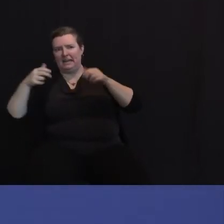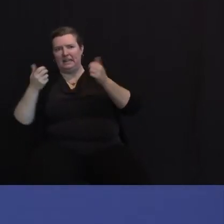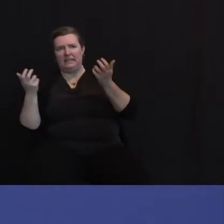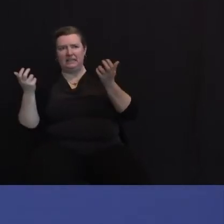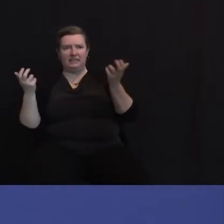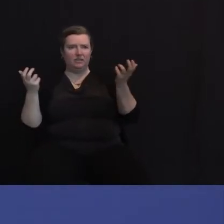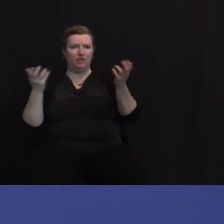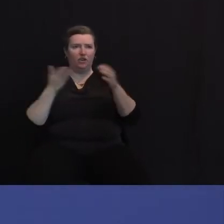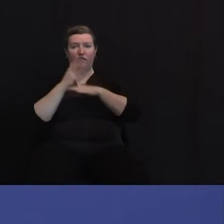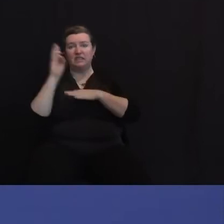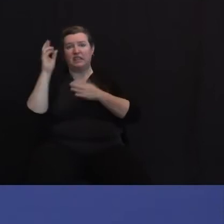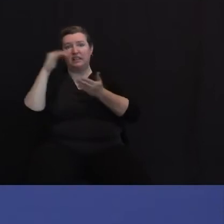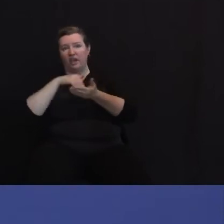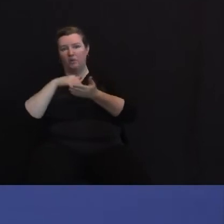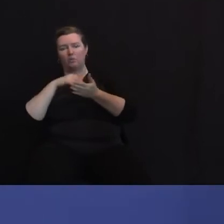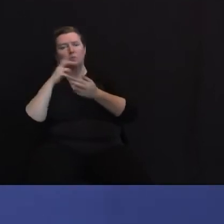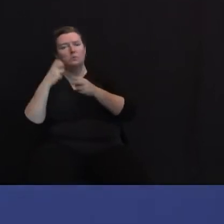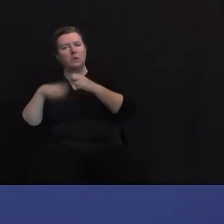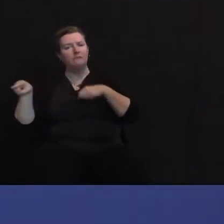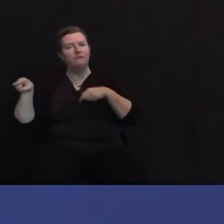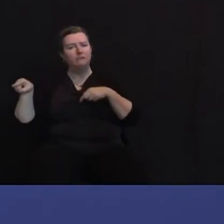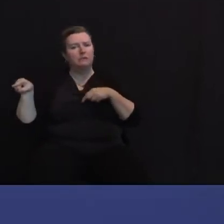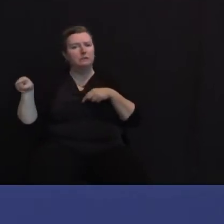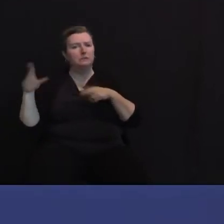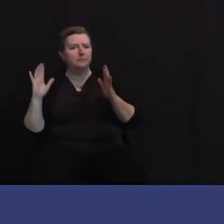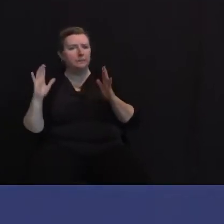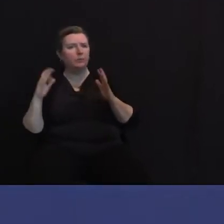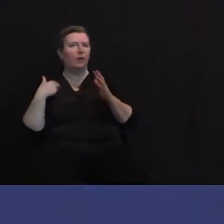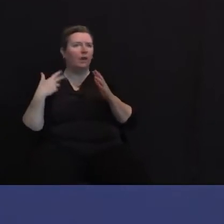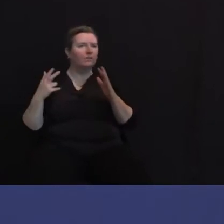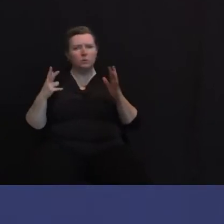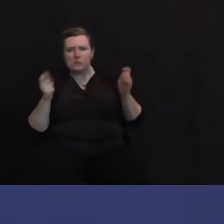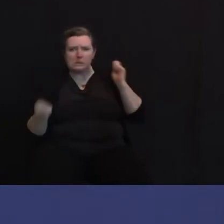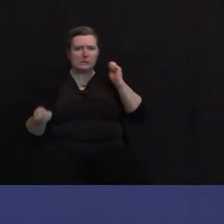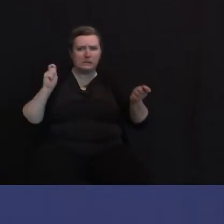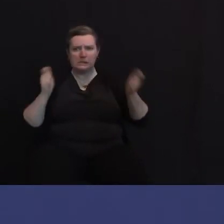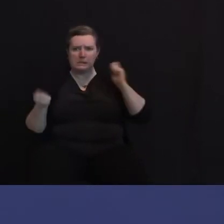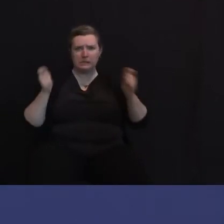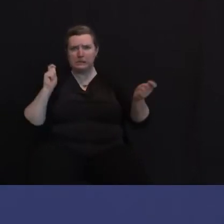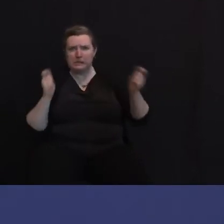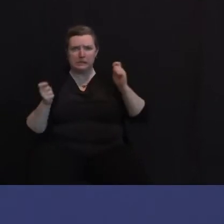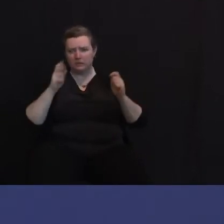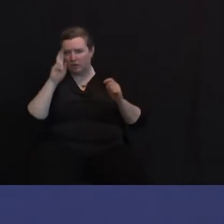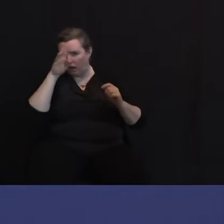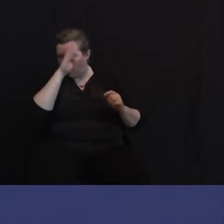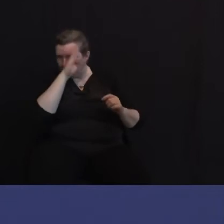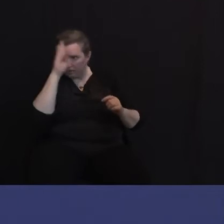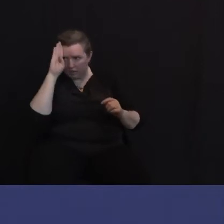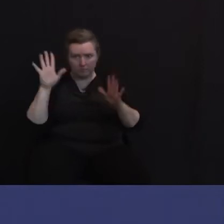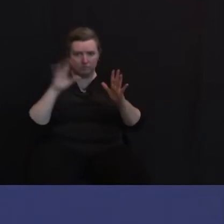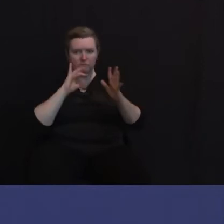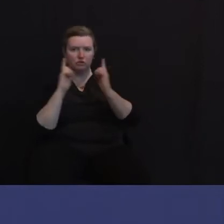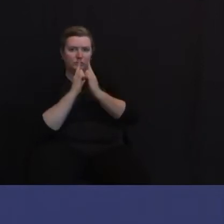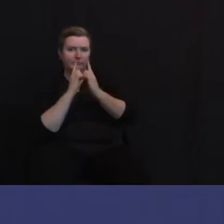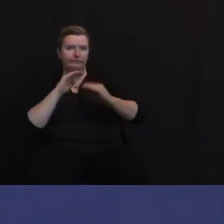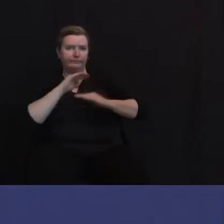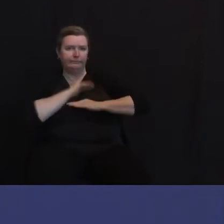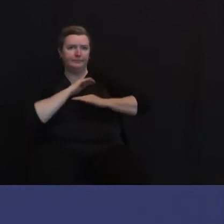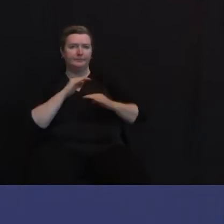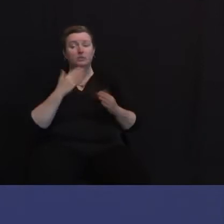tough. And at that point, we'd have to pull some levers that we're not pulling at the moment. Yeah. And again, the good news is, if